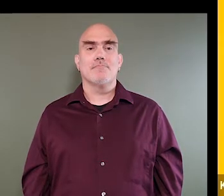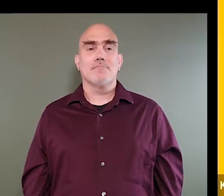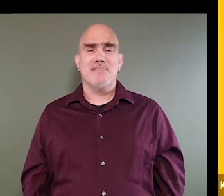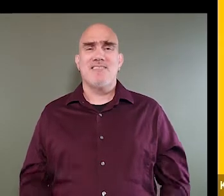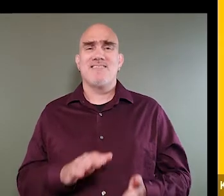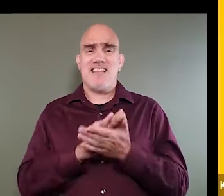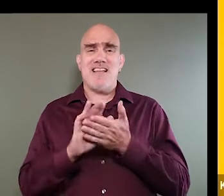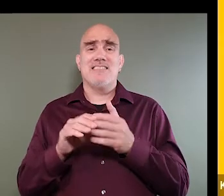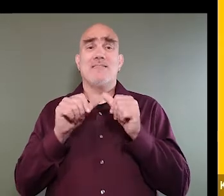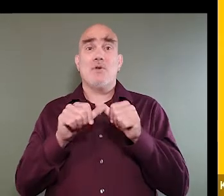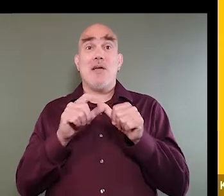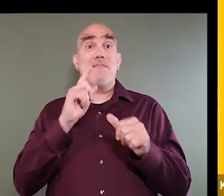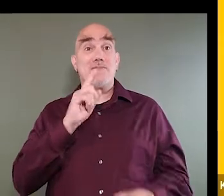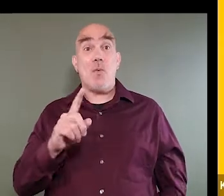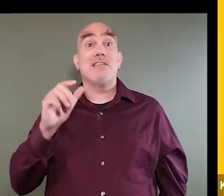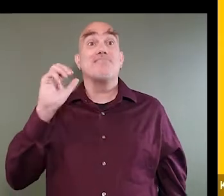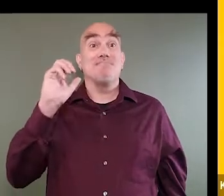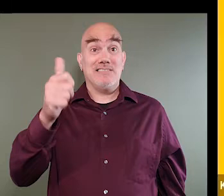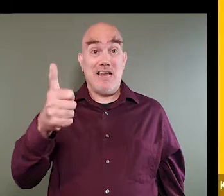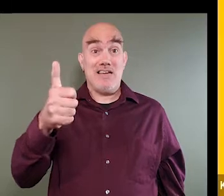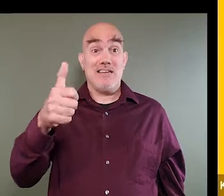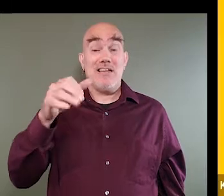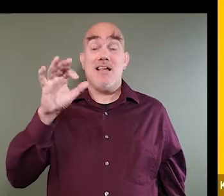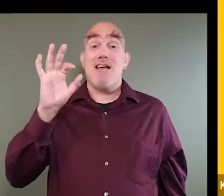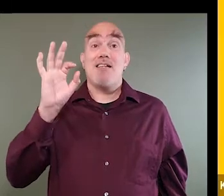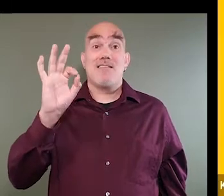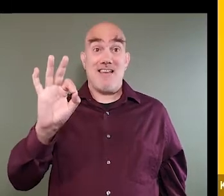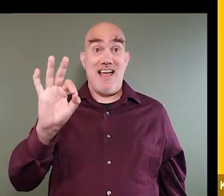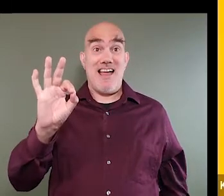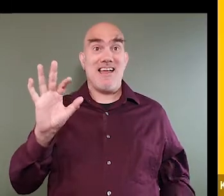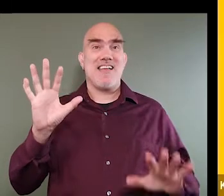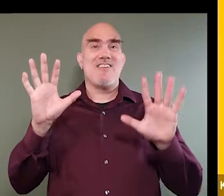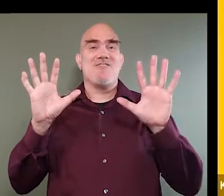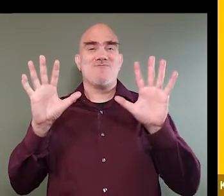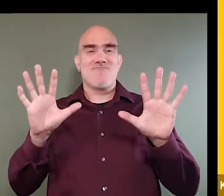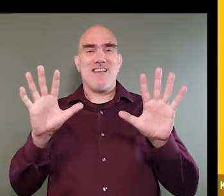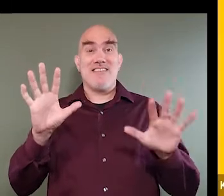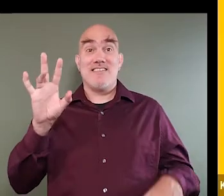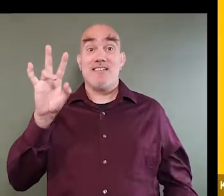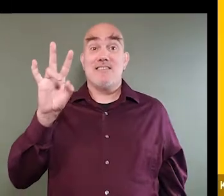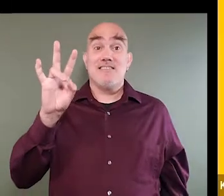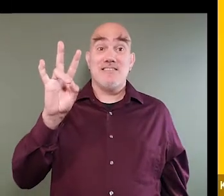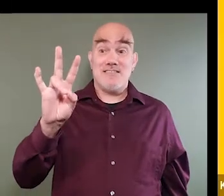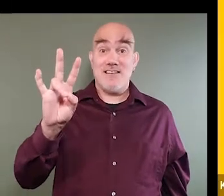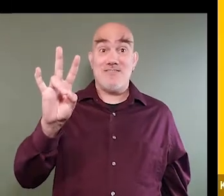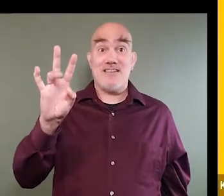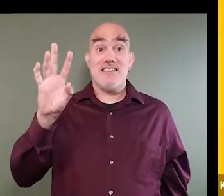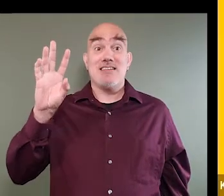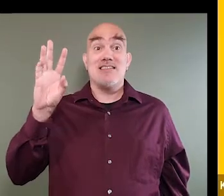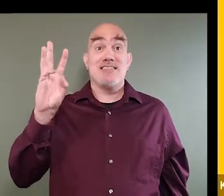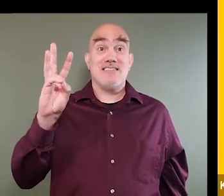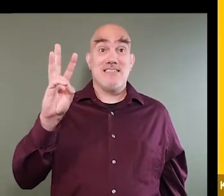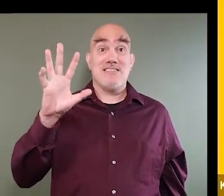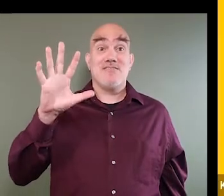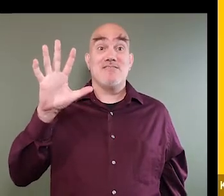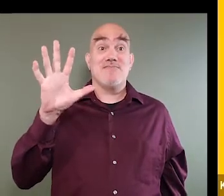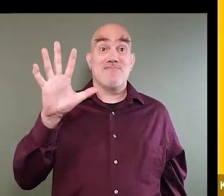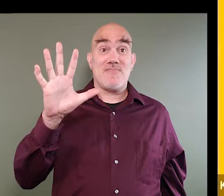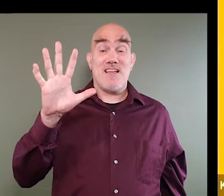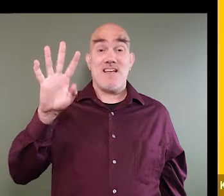Nice. Let's keep going for 10, 9, great, 7, 6,